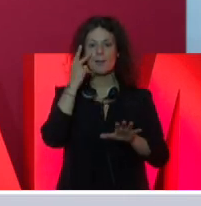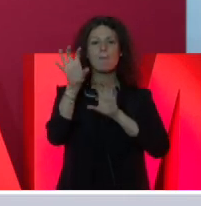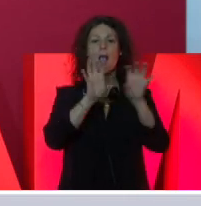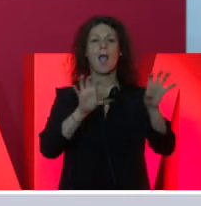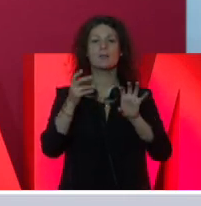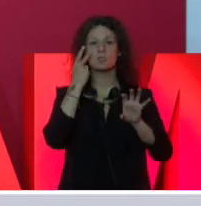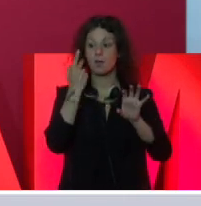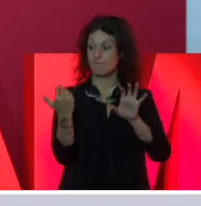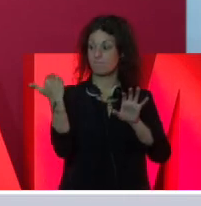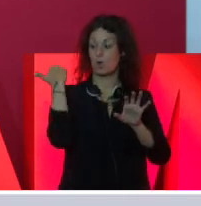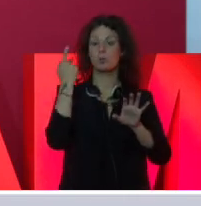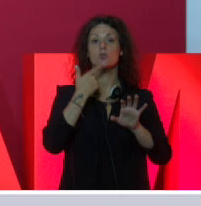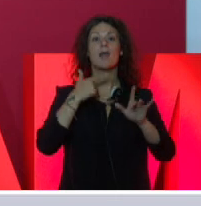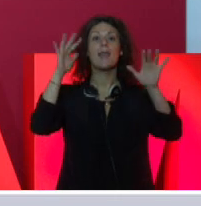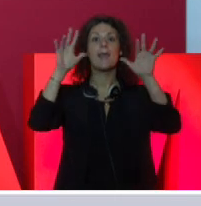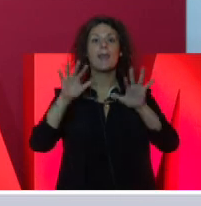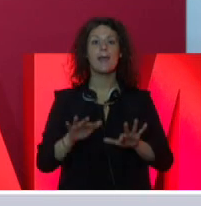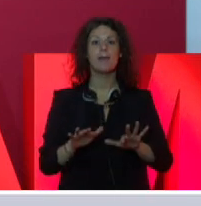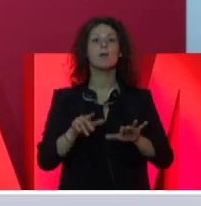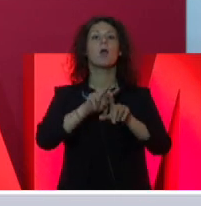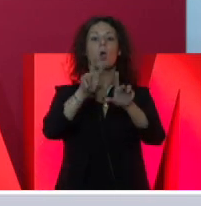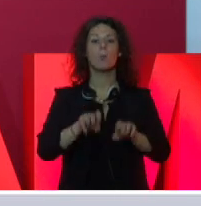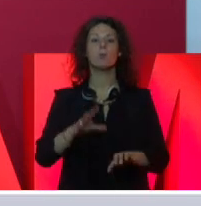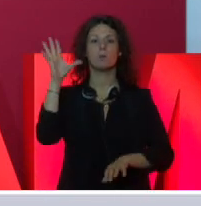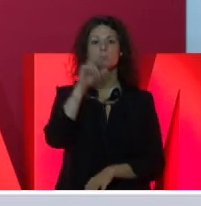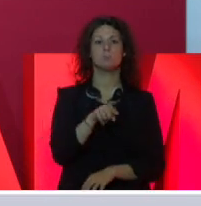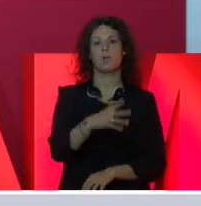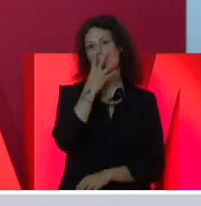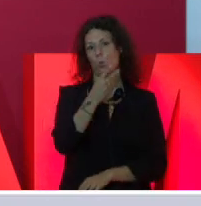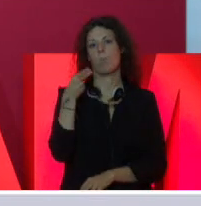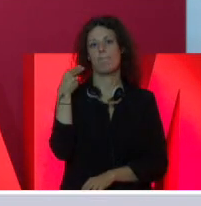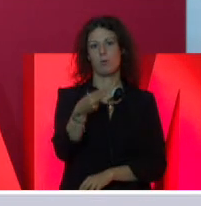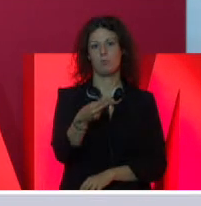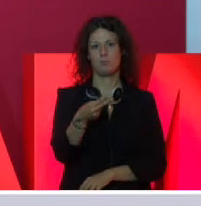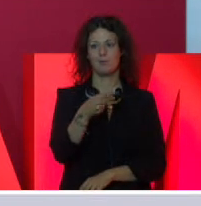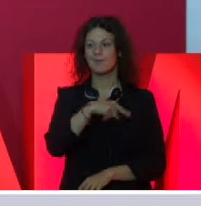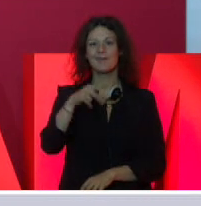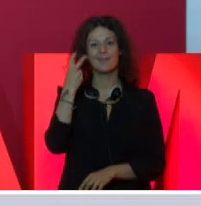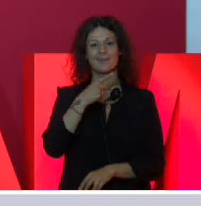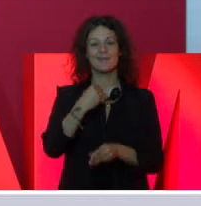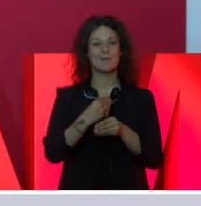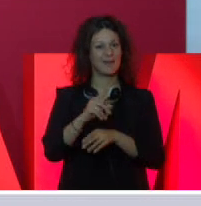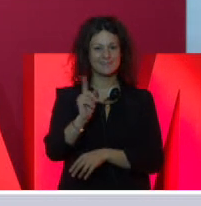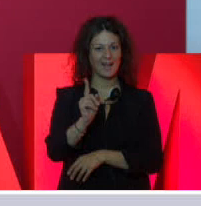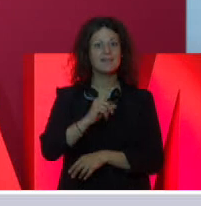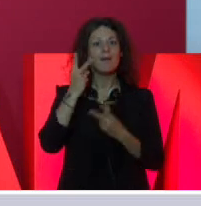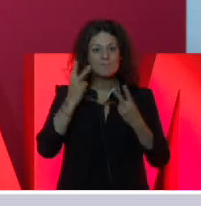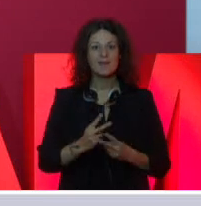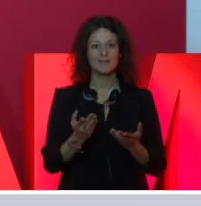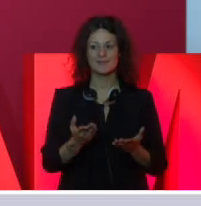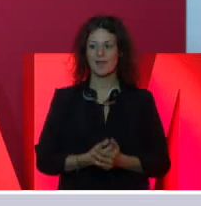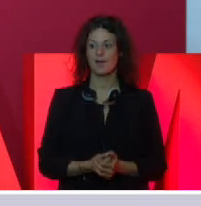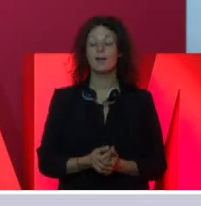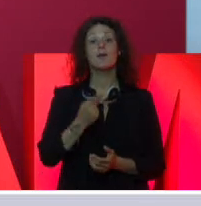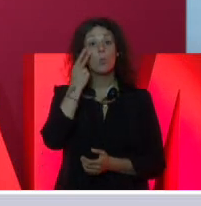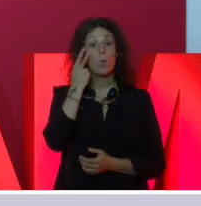of snow on the back in the background. Deep learning classifies the pictures like that. Look at these pictures. All